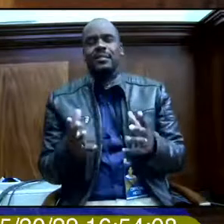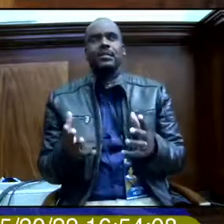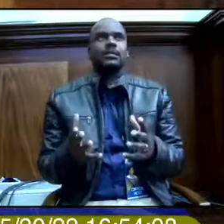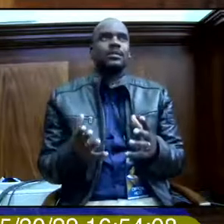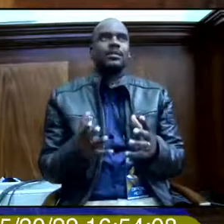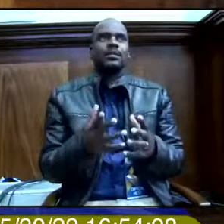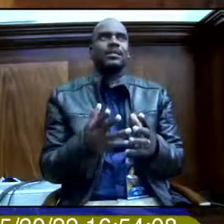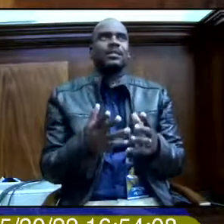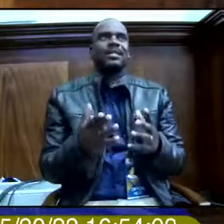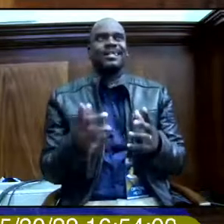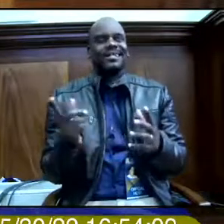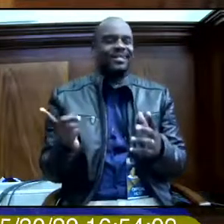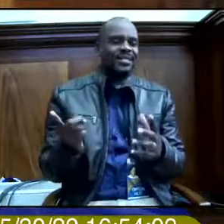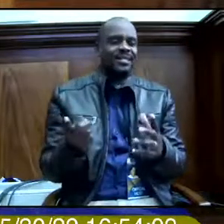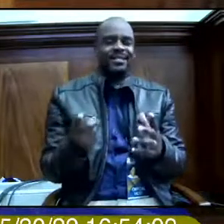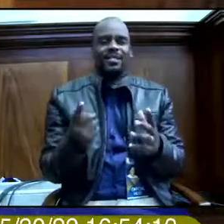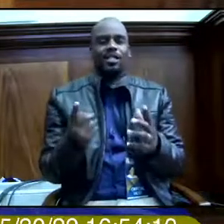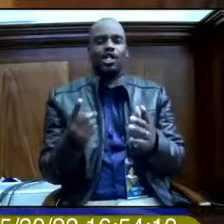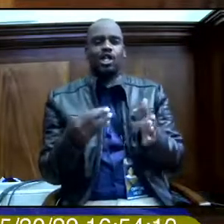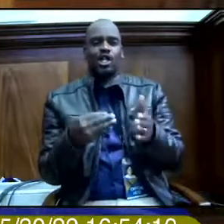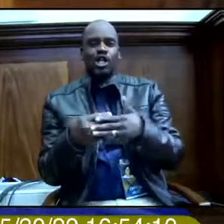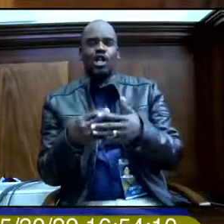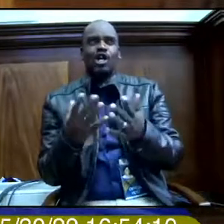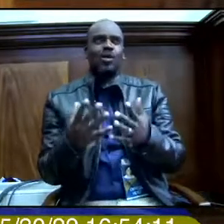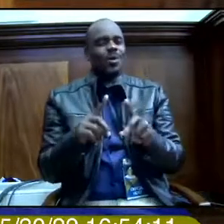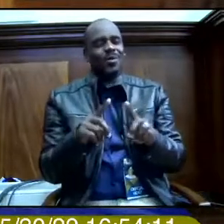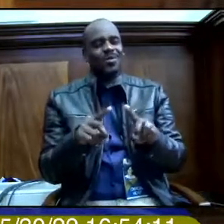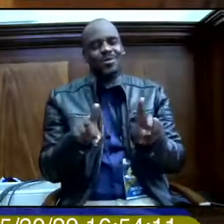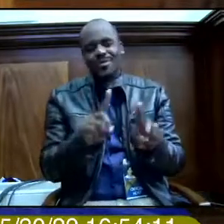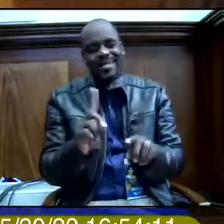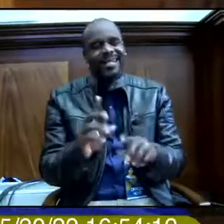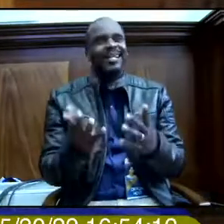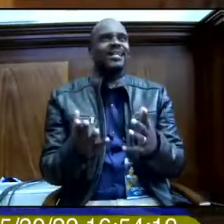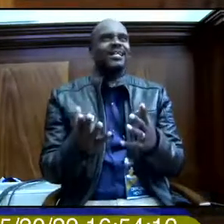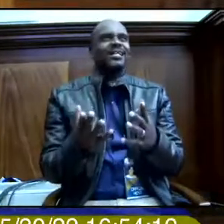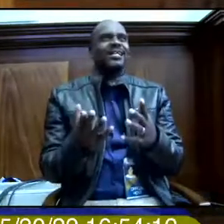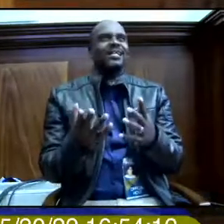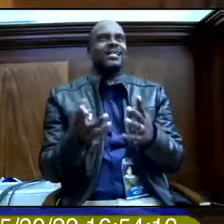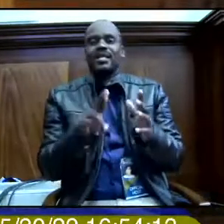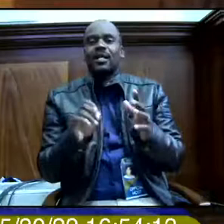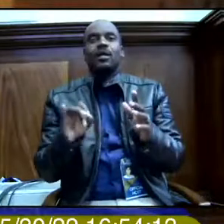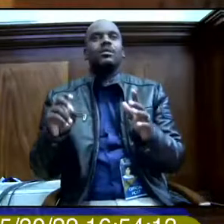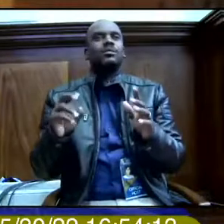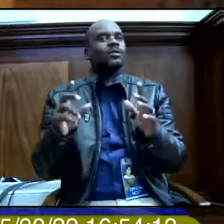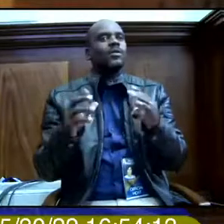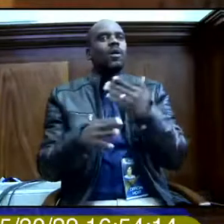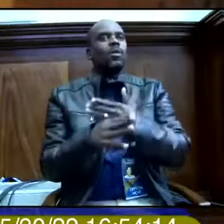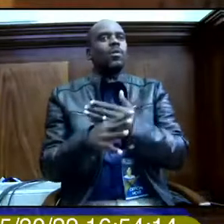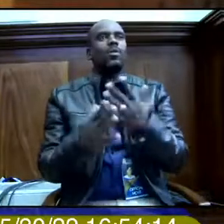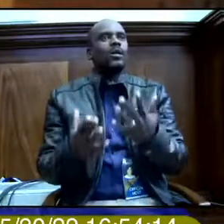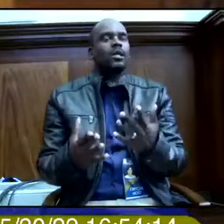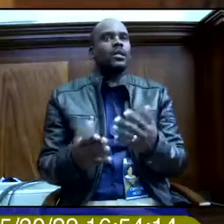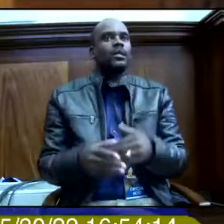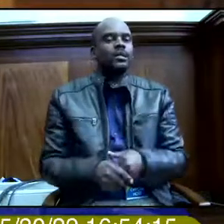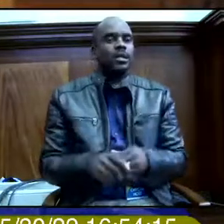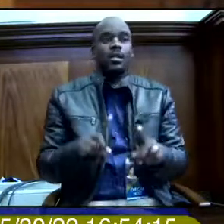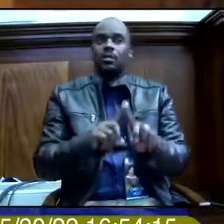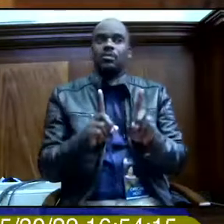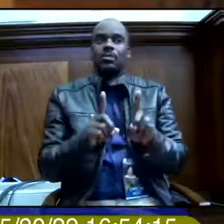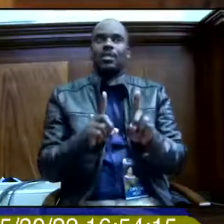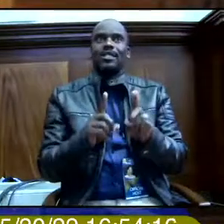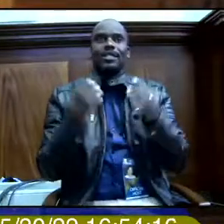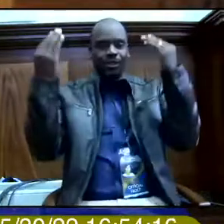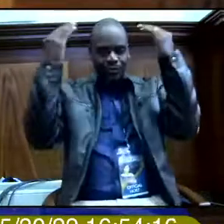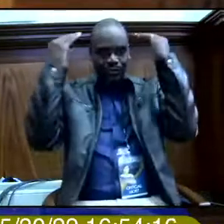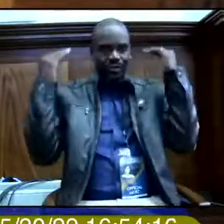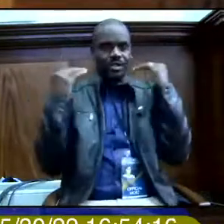and and and you close your your your whatever request as the workers i won't get there but the judiciary